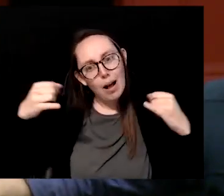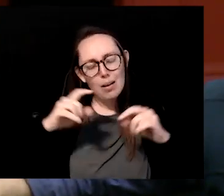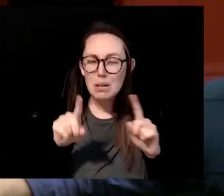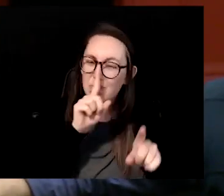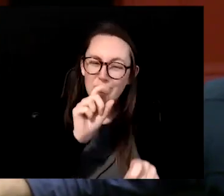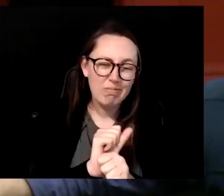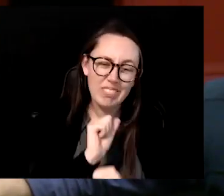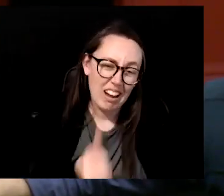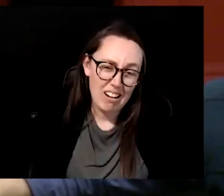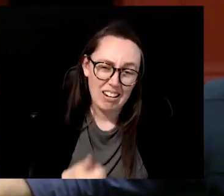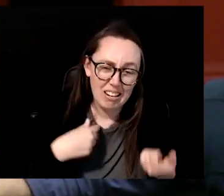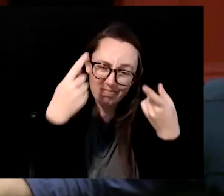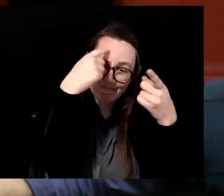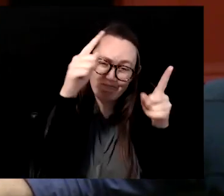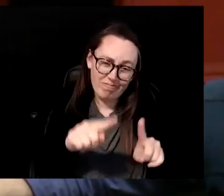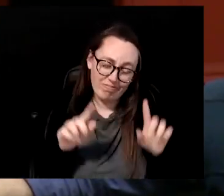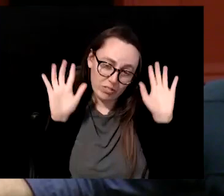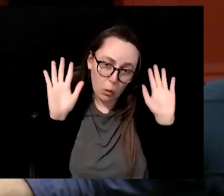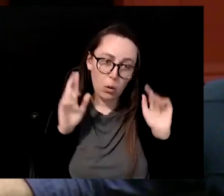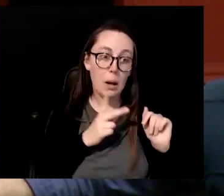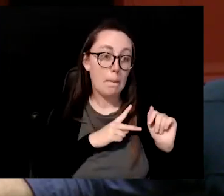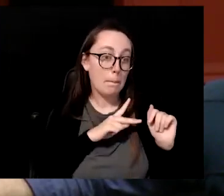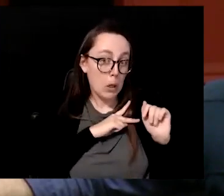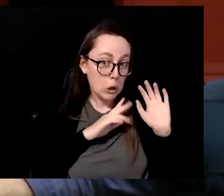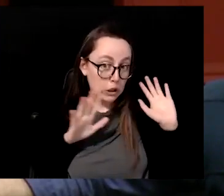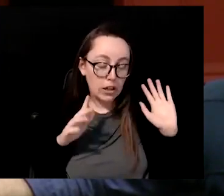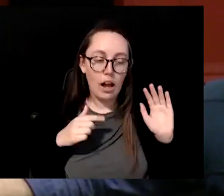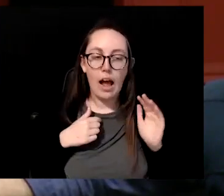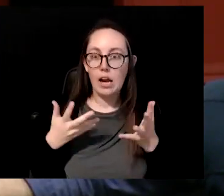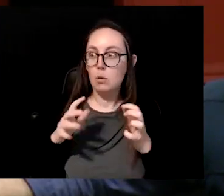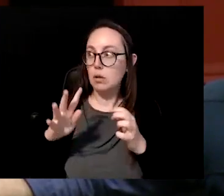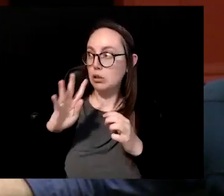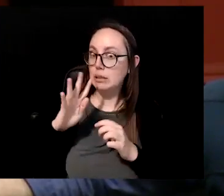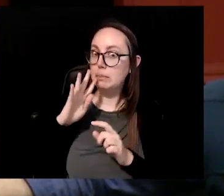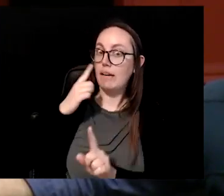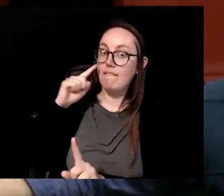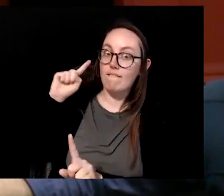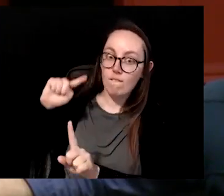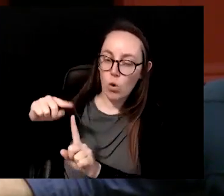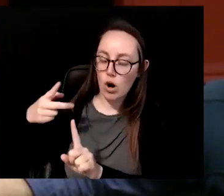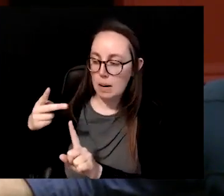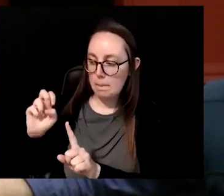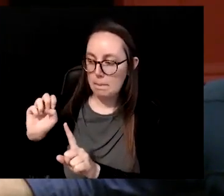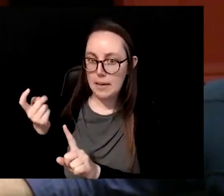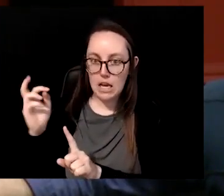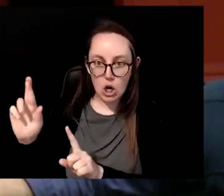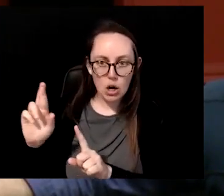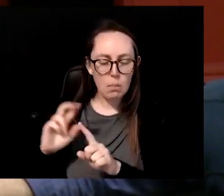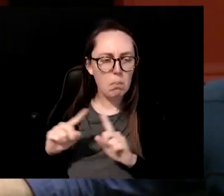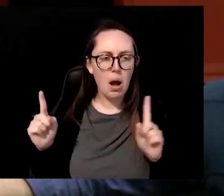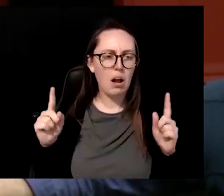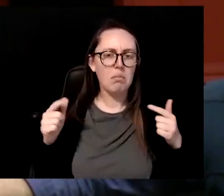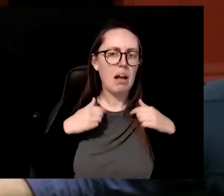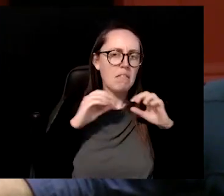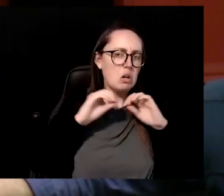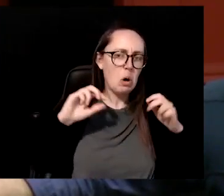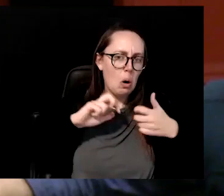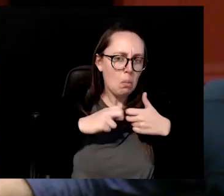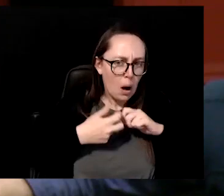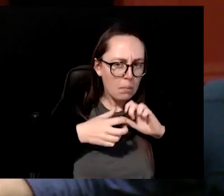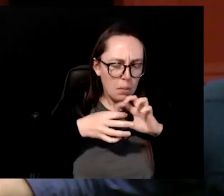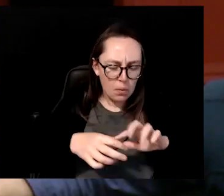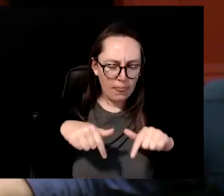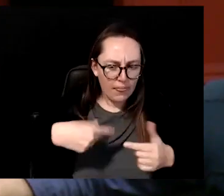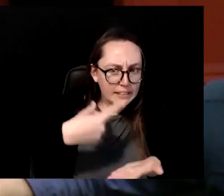I personally and I'm certainly not speaking for Peter um I've got no problem with what discussion that I've heard here tonight